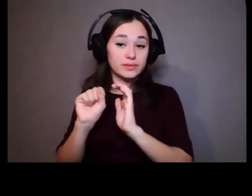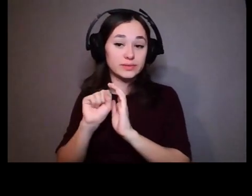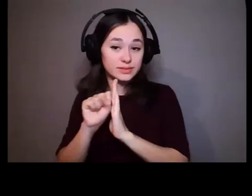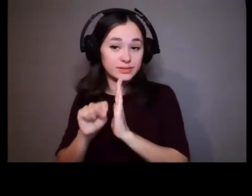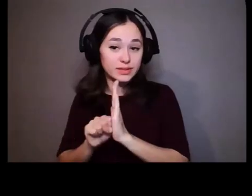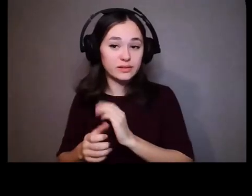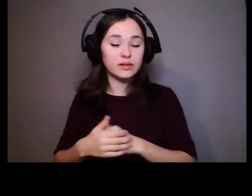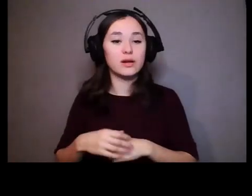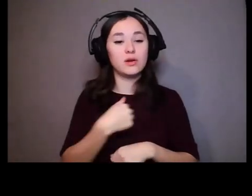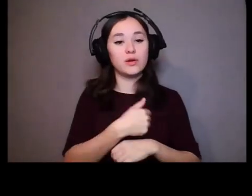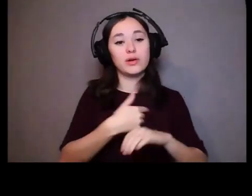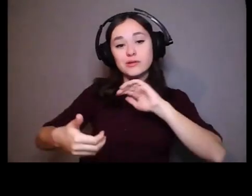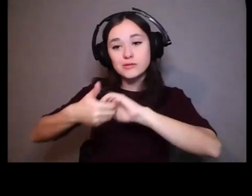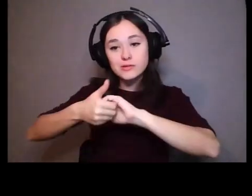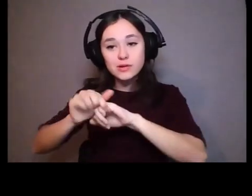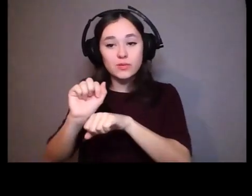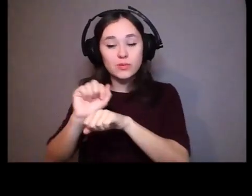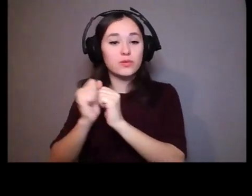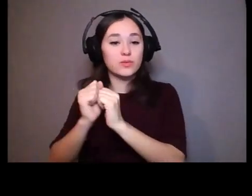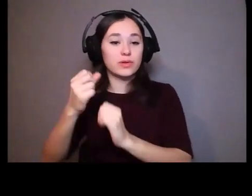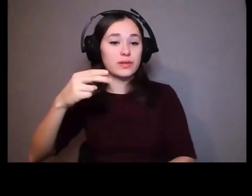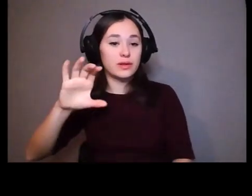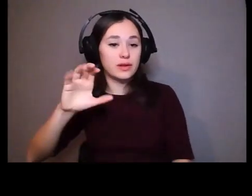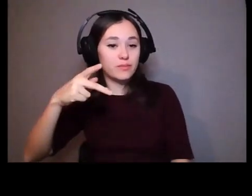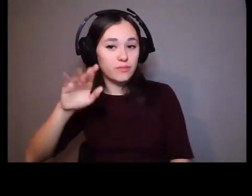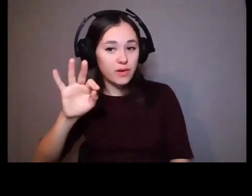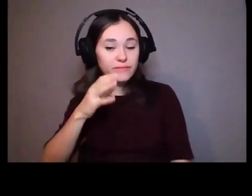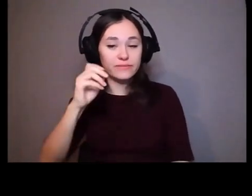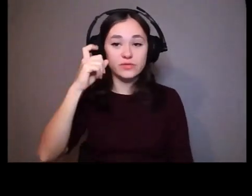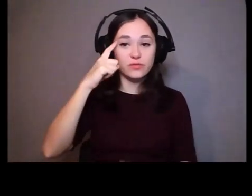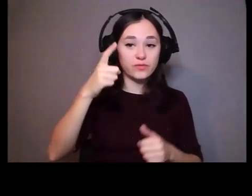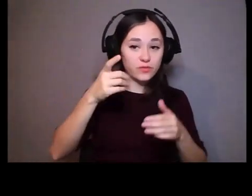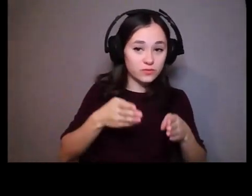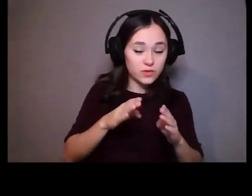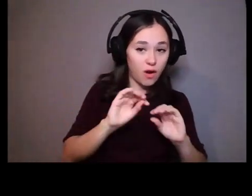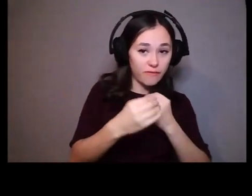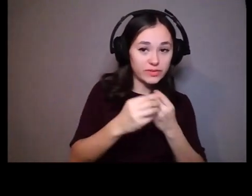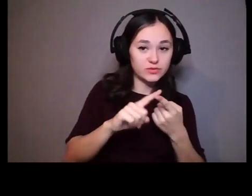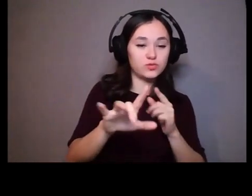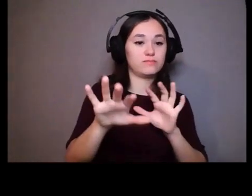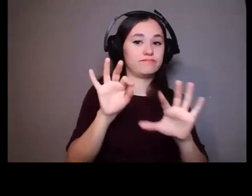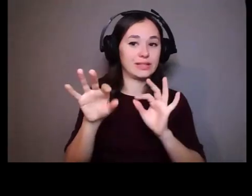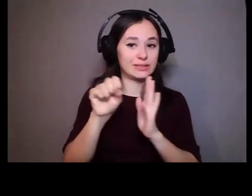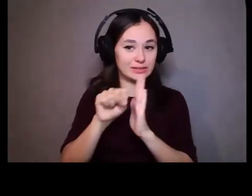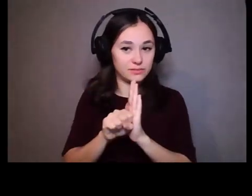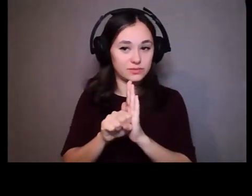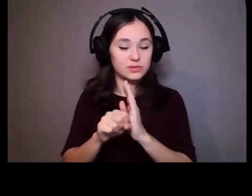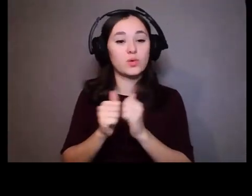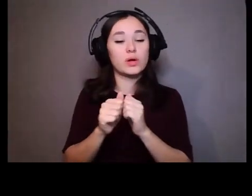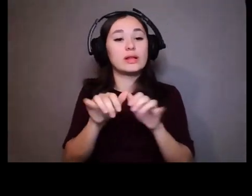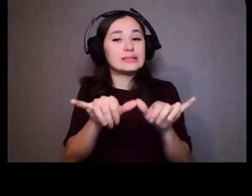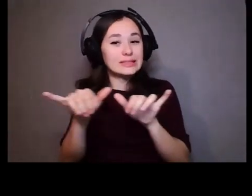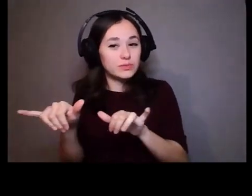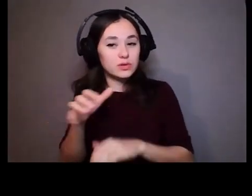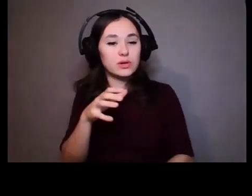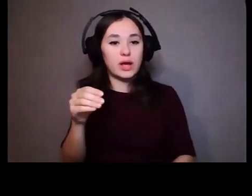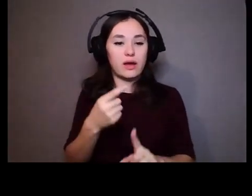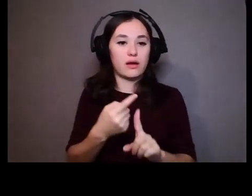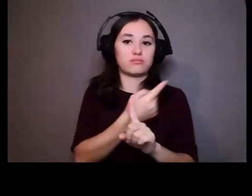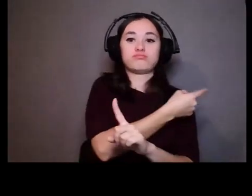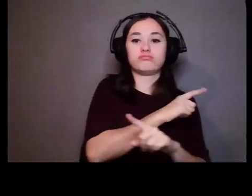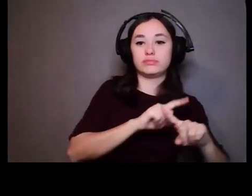with HICPUF and the governor's office to select comparator states with both like and unlike programs and delivery